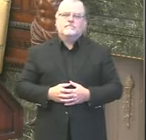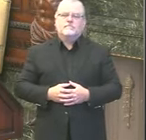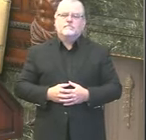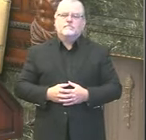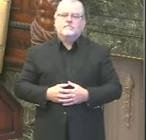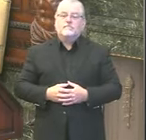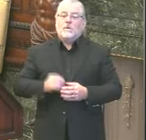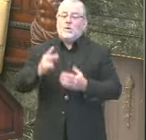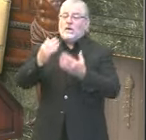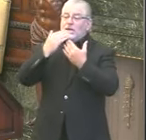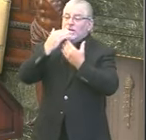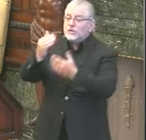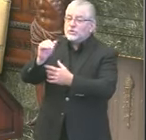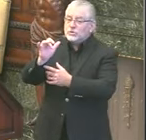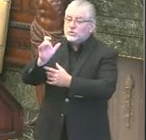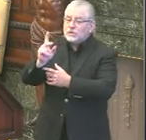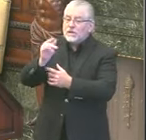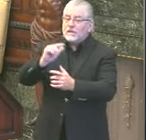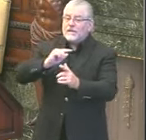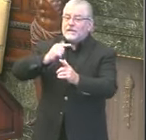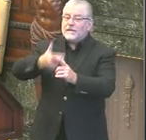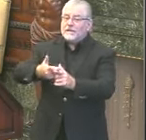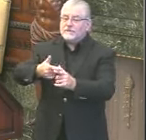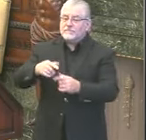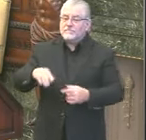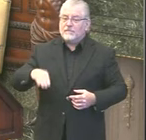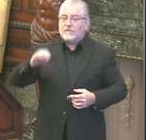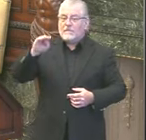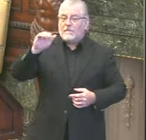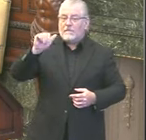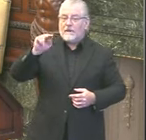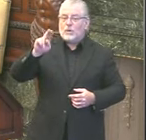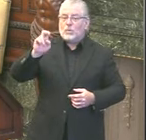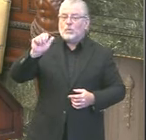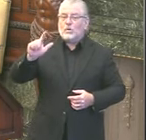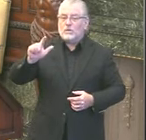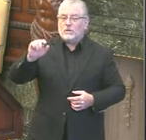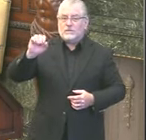Thanks, Jack. We're going to go to Manuel Smith of CBS 3.